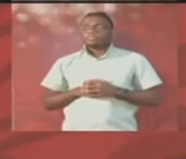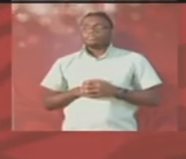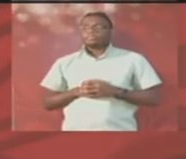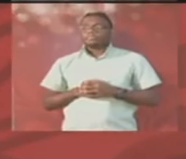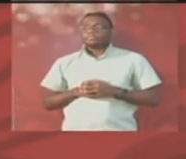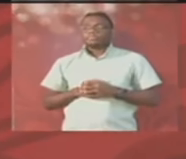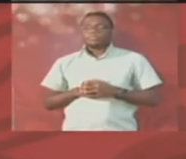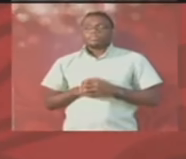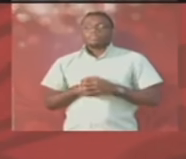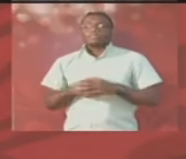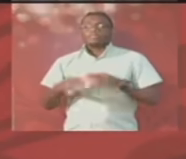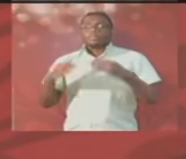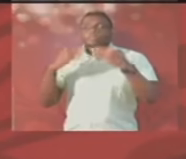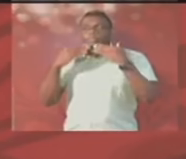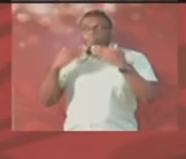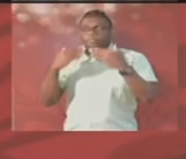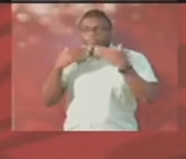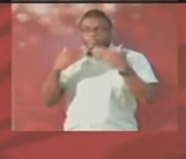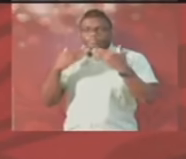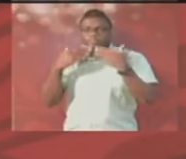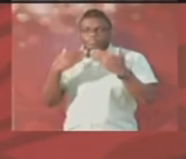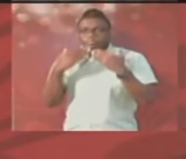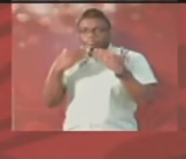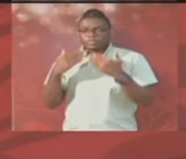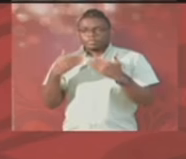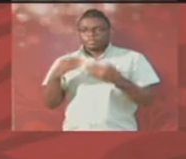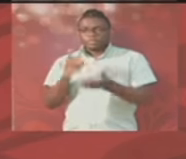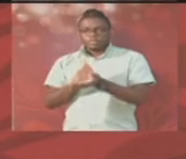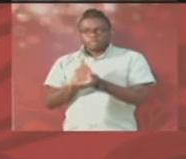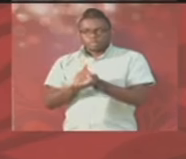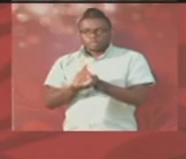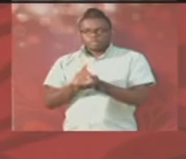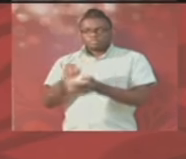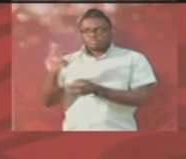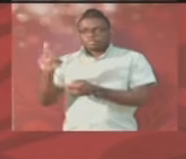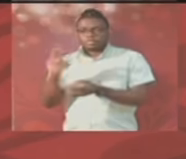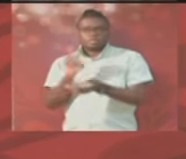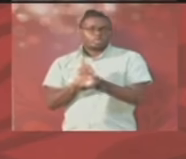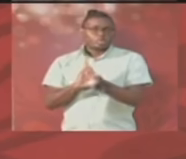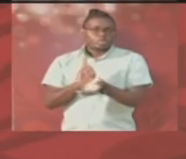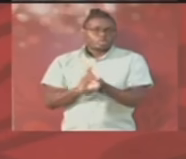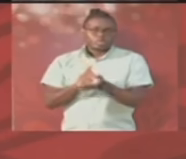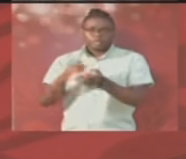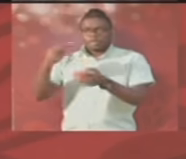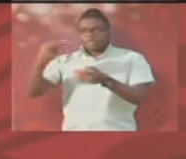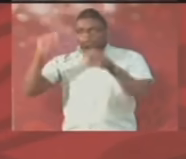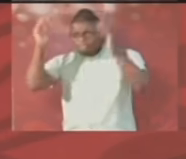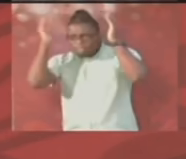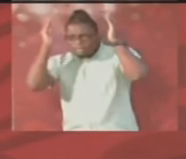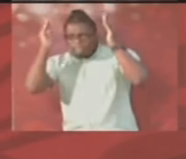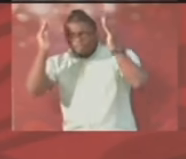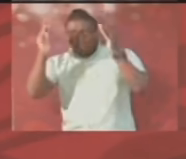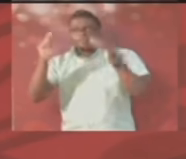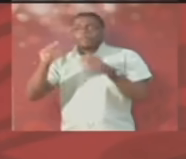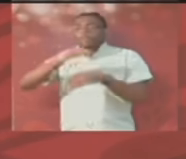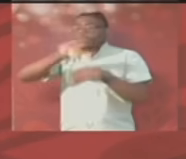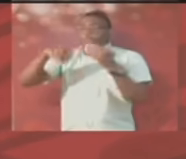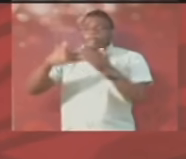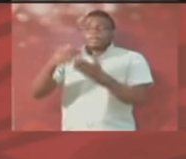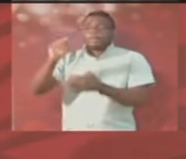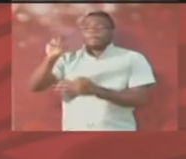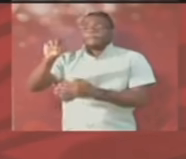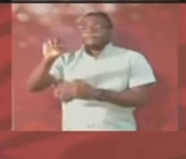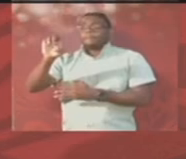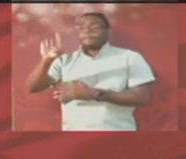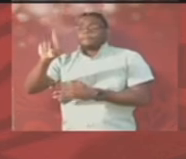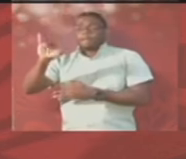Thank you very much. Dr. Richards, Dr. Heinz, Mr. Alexander, members of the media, and members of the listening and viewing audience this